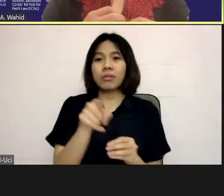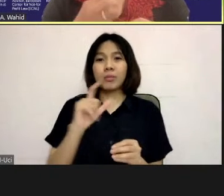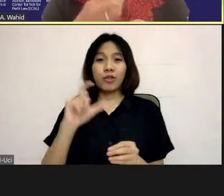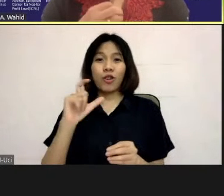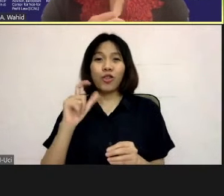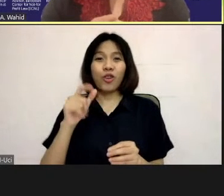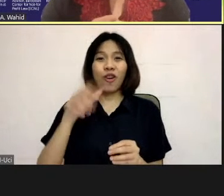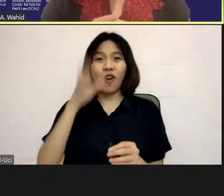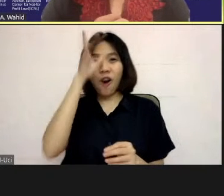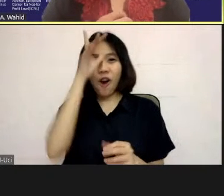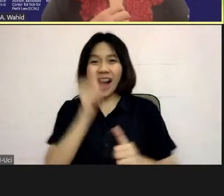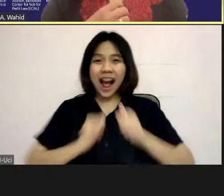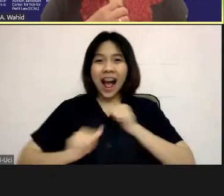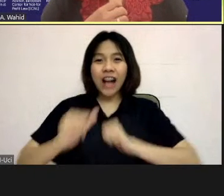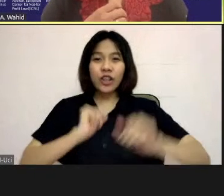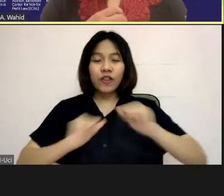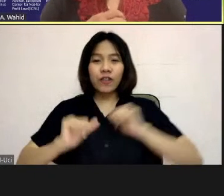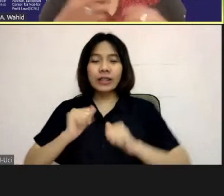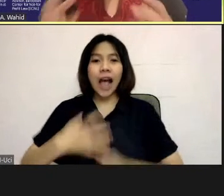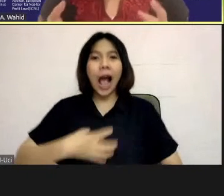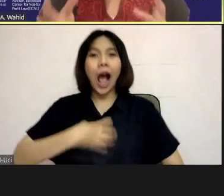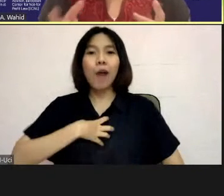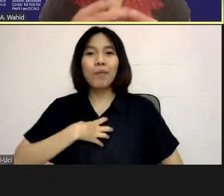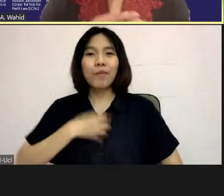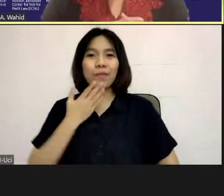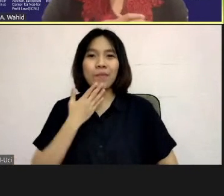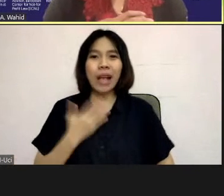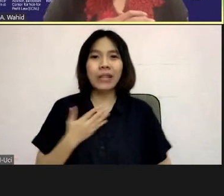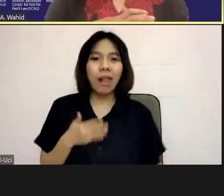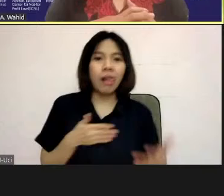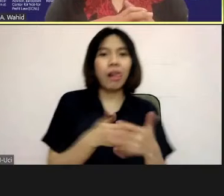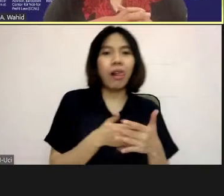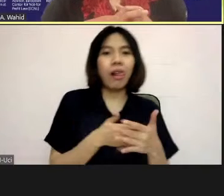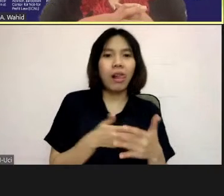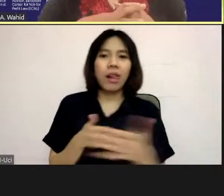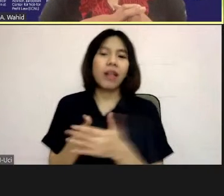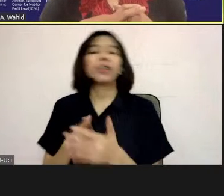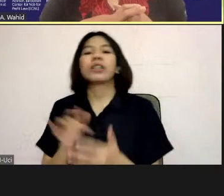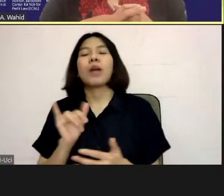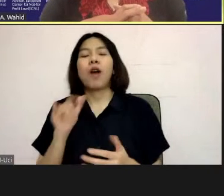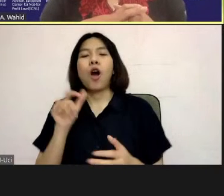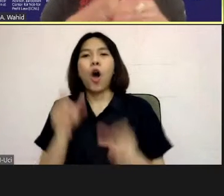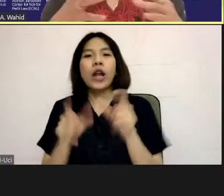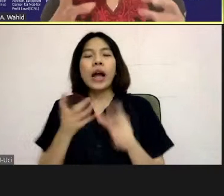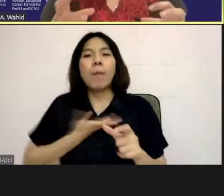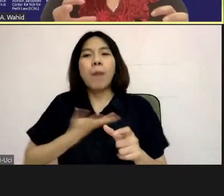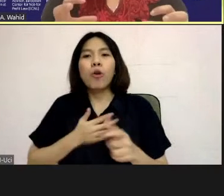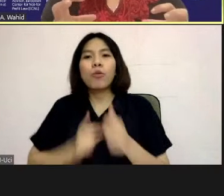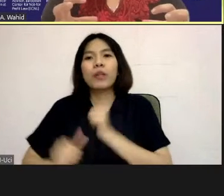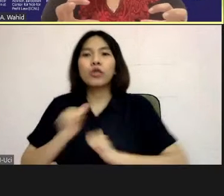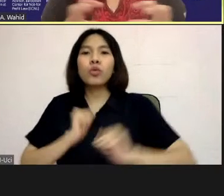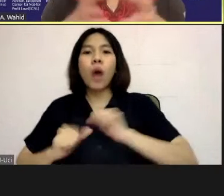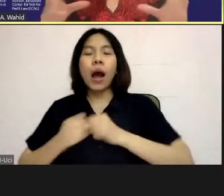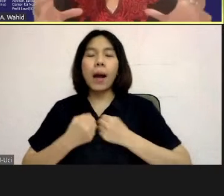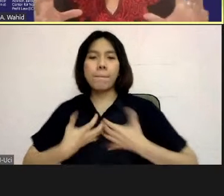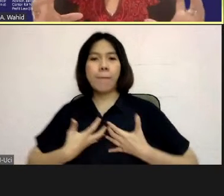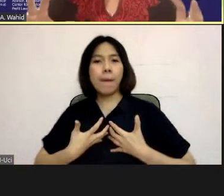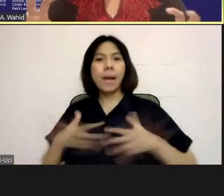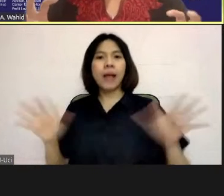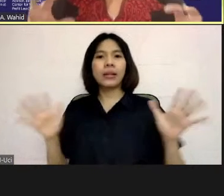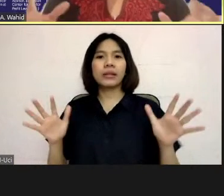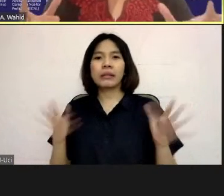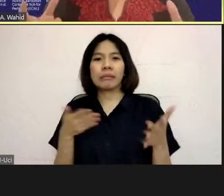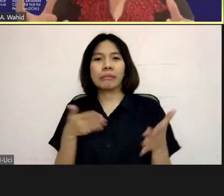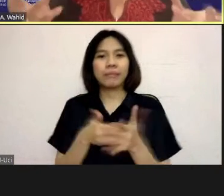especially to the activisms of human rights or civic space fighter or freedom